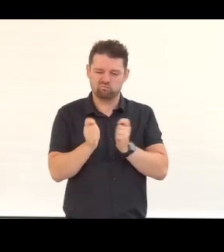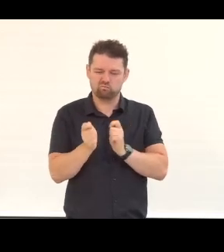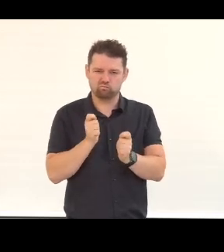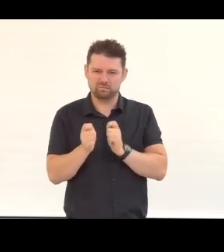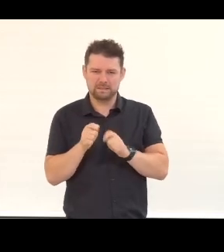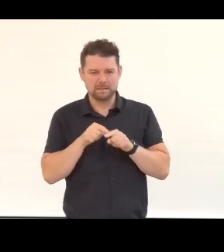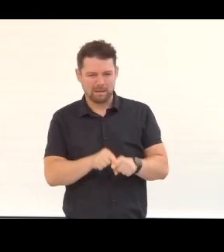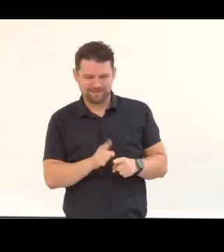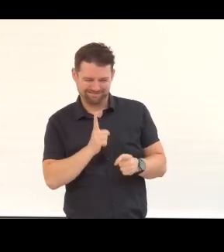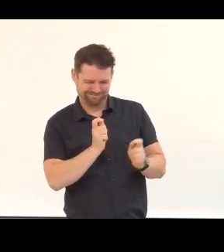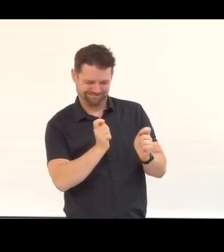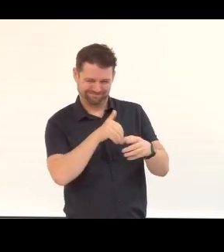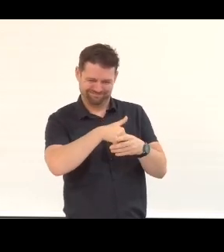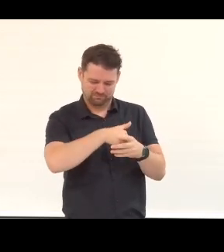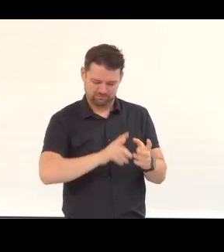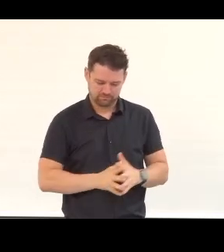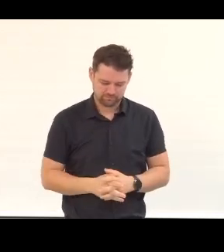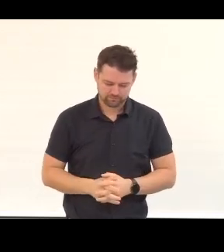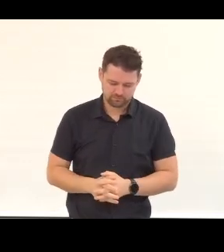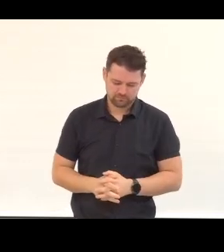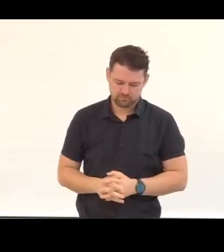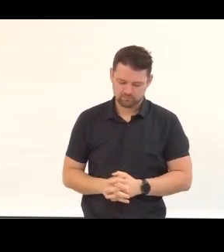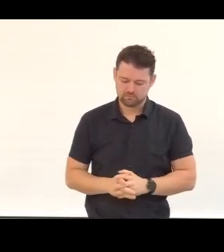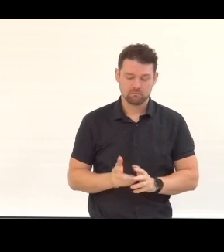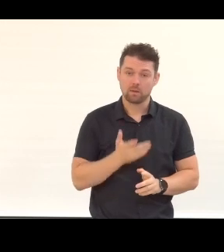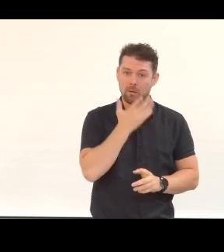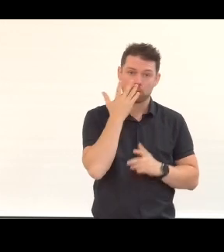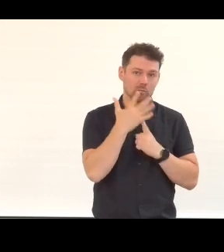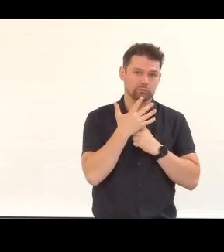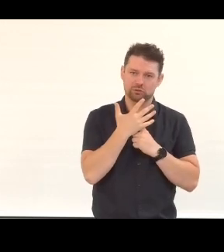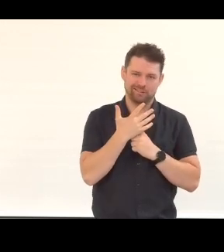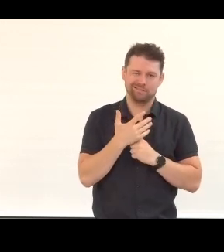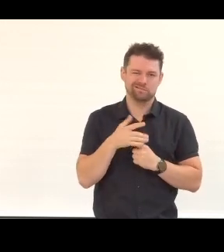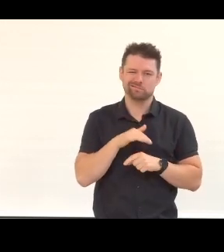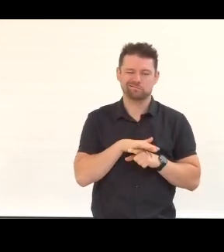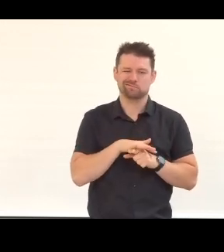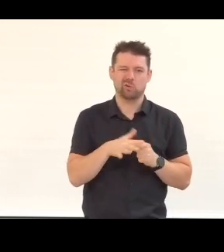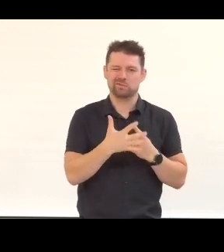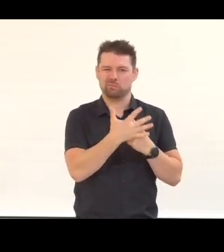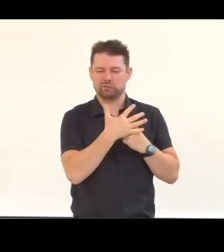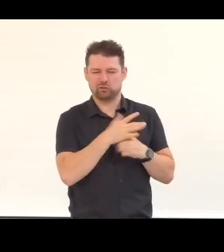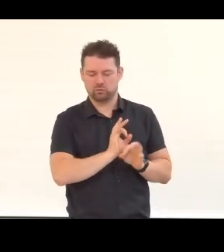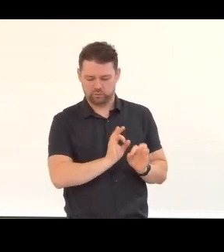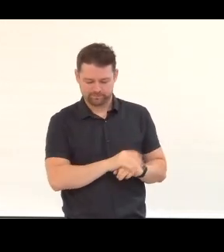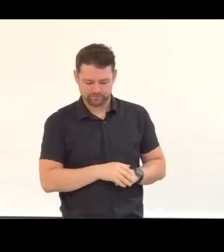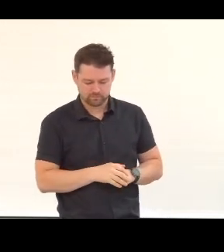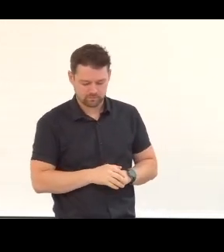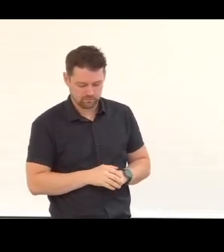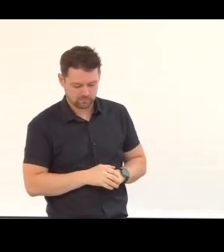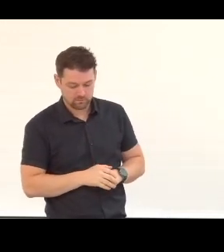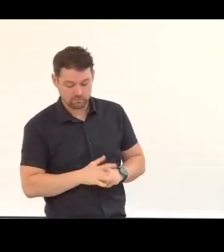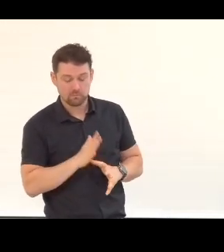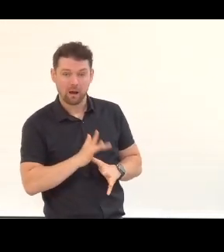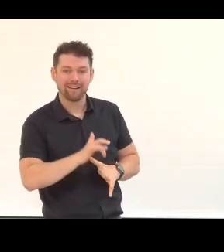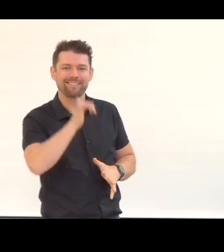on the configuration. It's unpressurized, so we're not simulating that part of a spacesuit, but it is a very